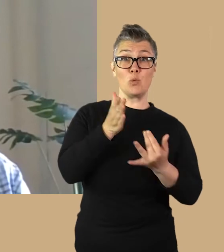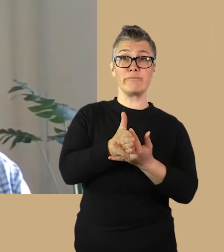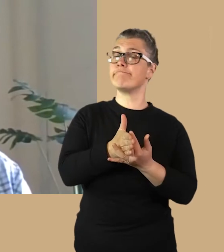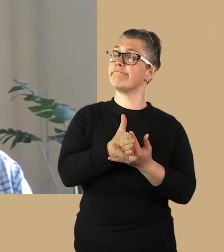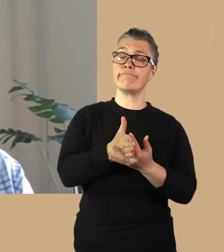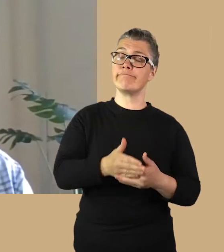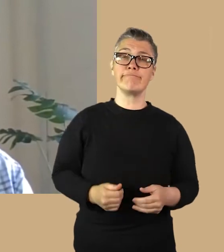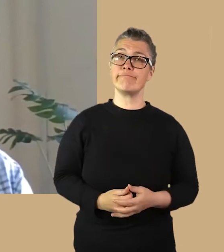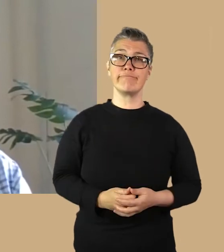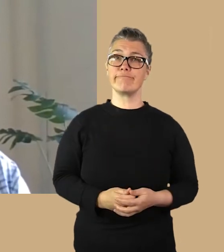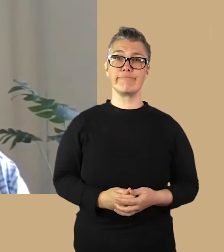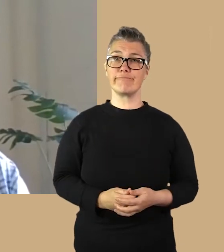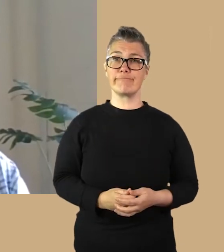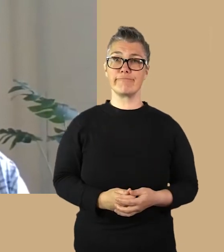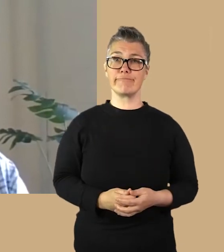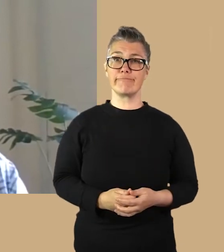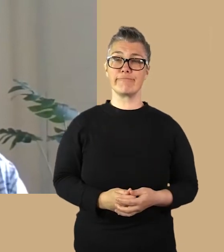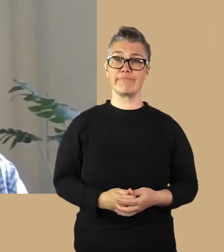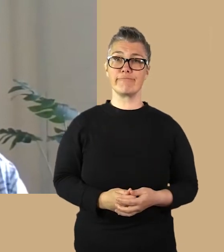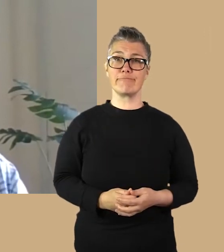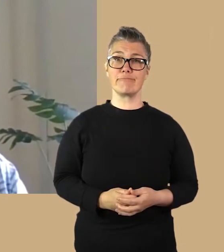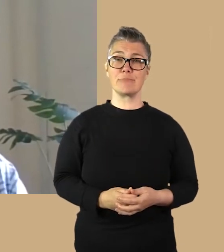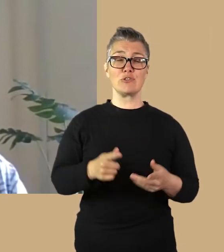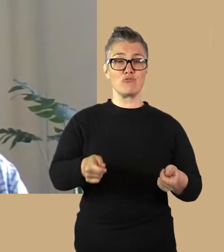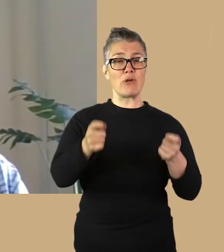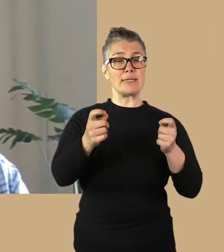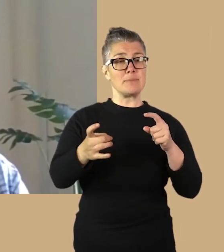everyone. So I think you have raised an important